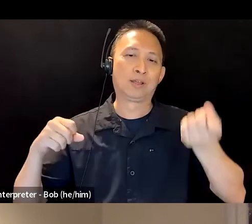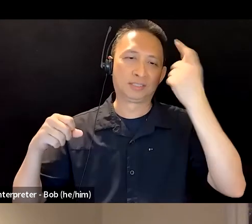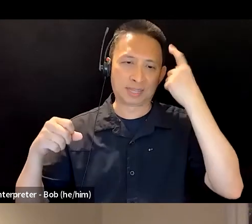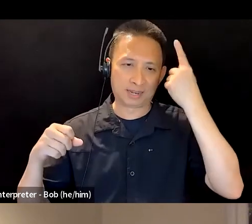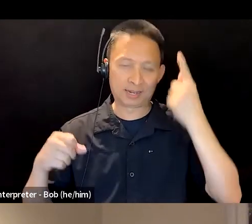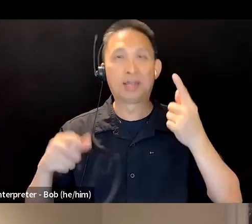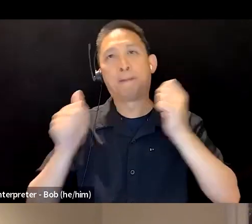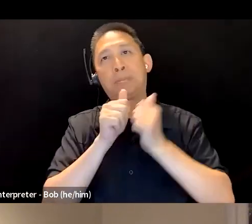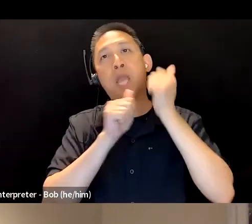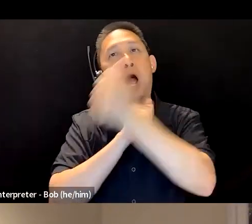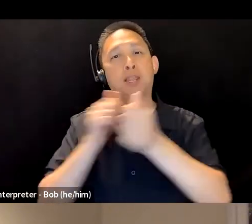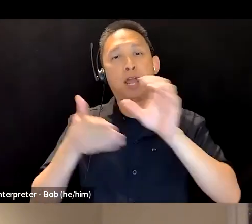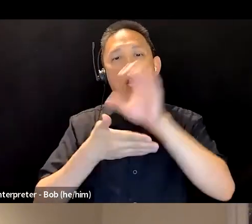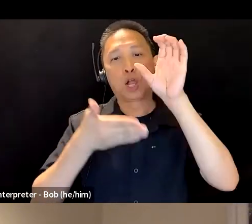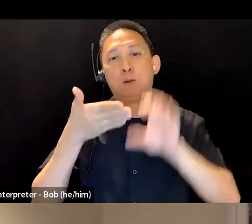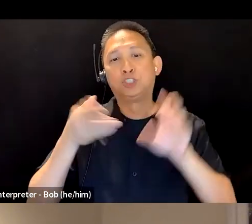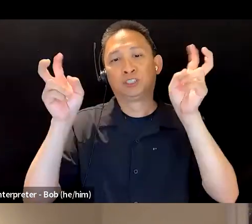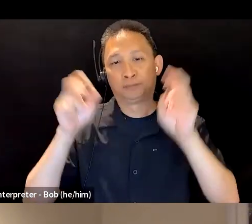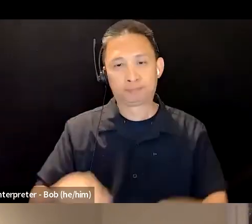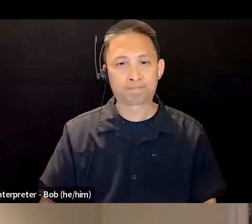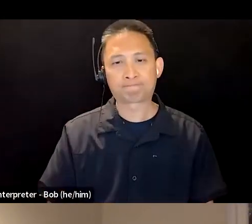discussing the aftermath of that.